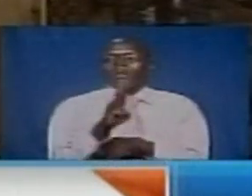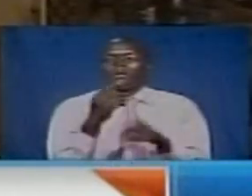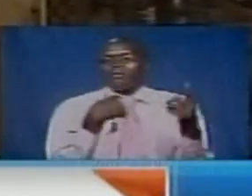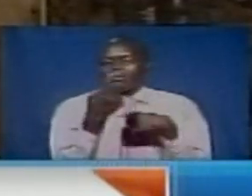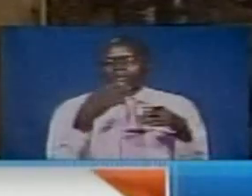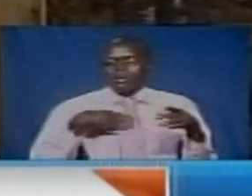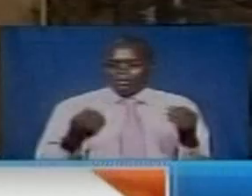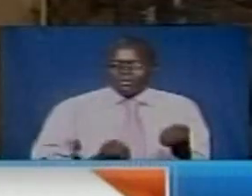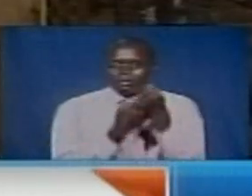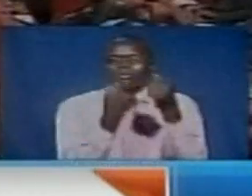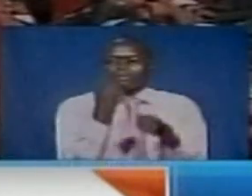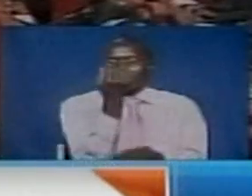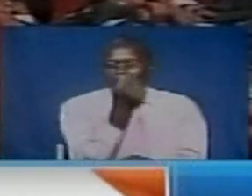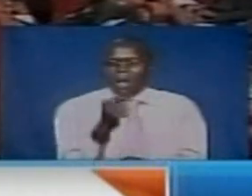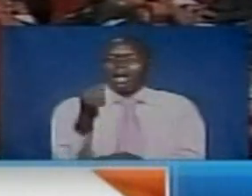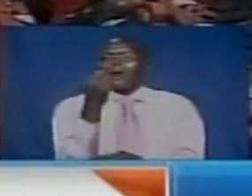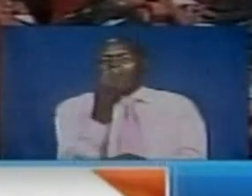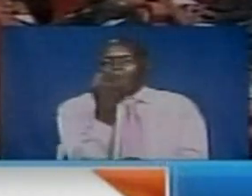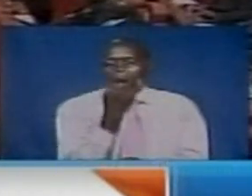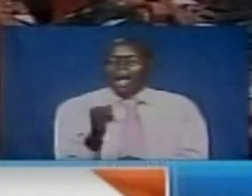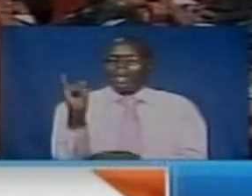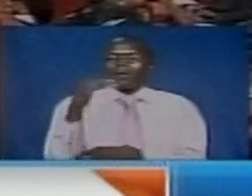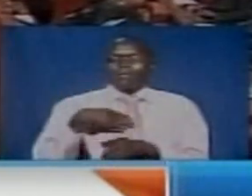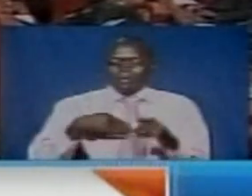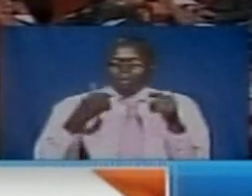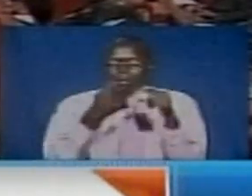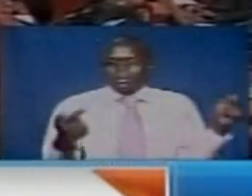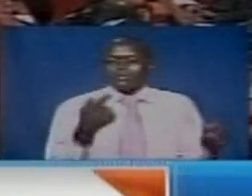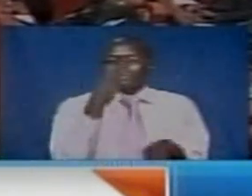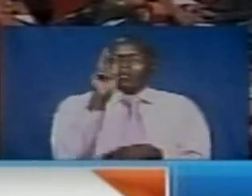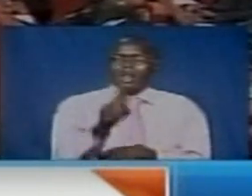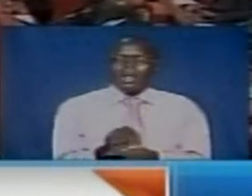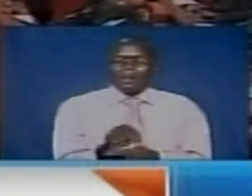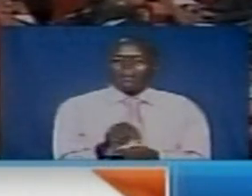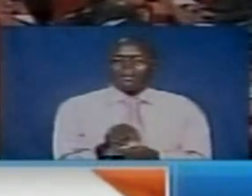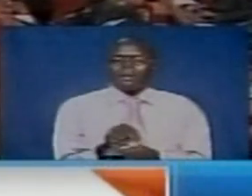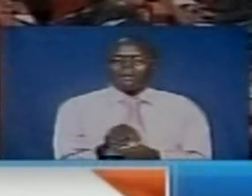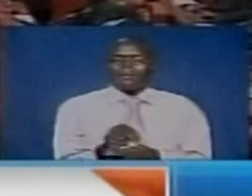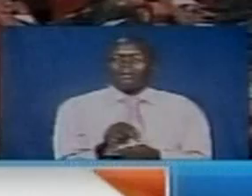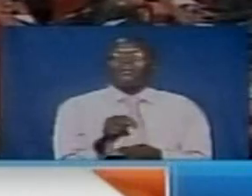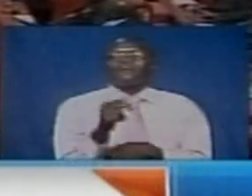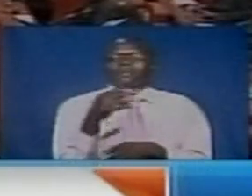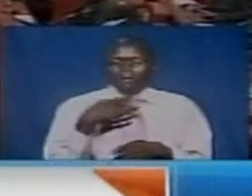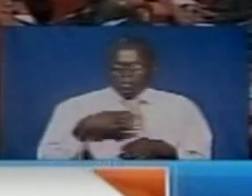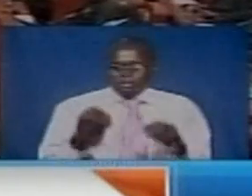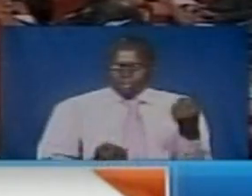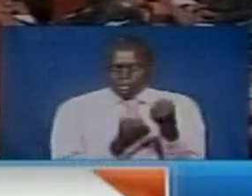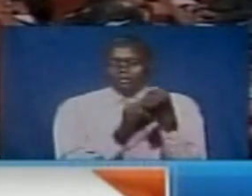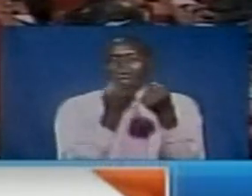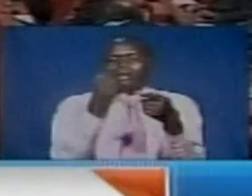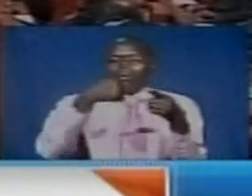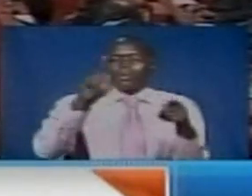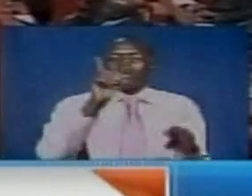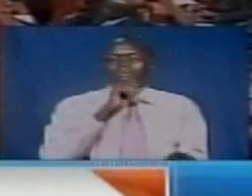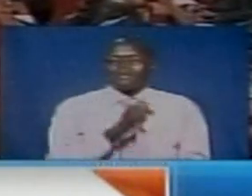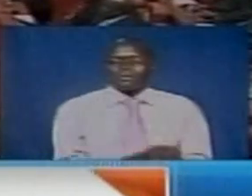opinion say aye? Aye. Will as many as of the contrary opinion say nay? Nay. The eyes have it.